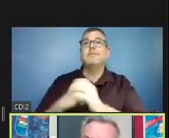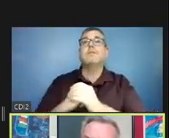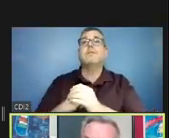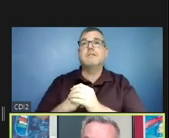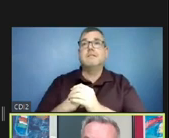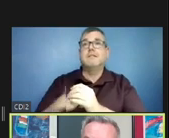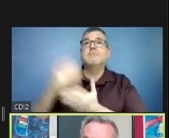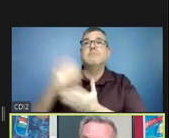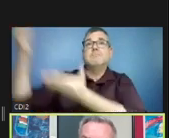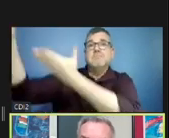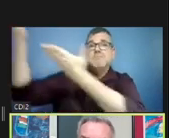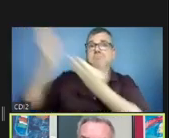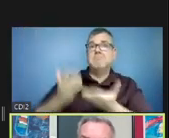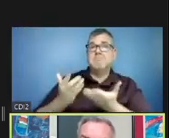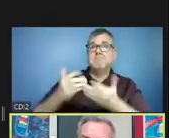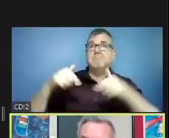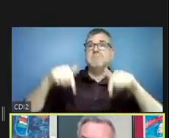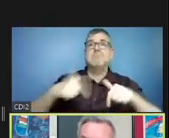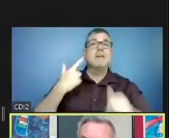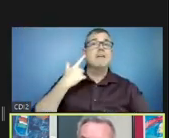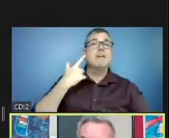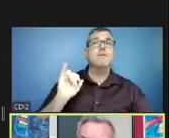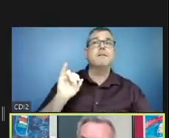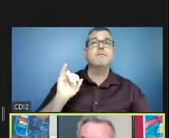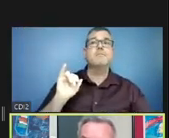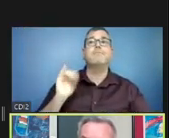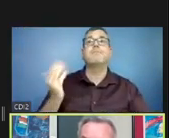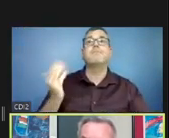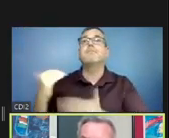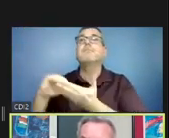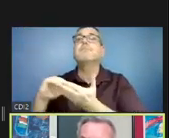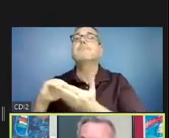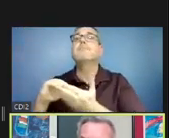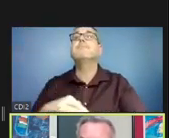3,319,000 doses. And administered, there's